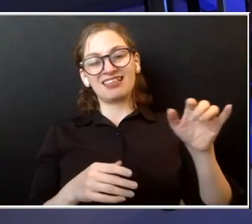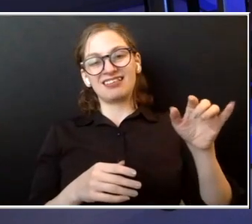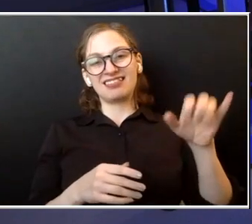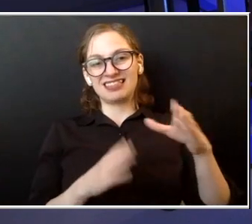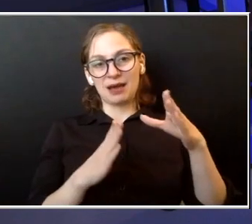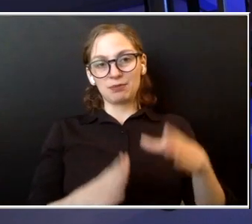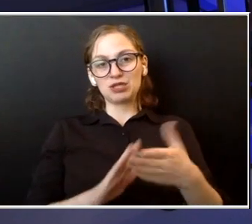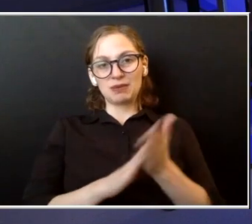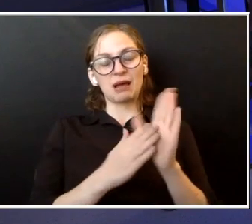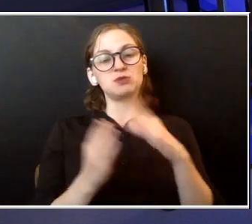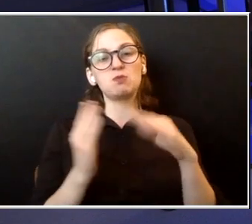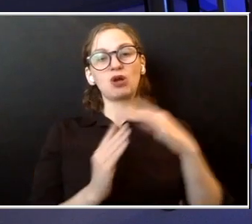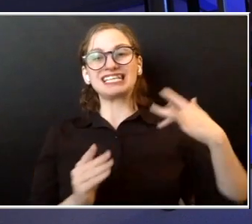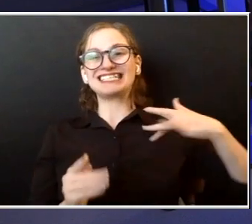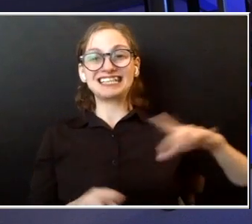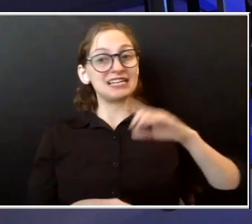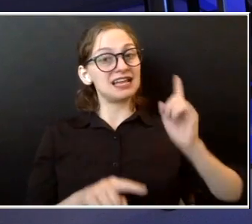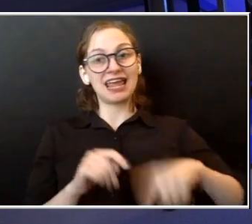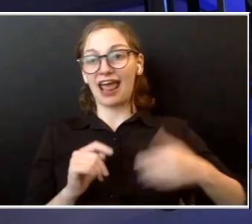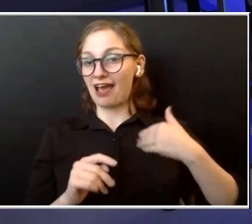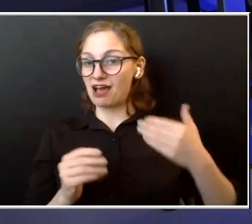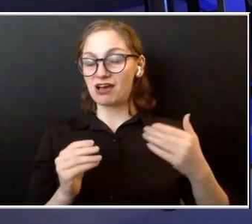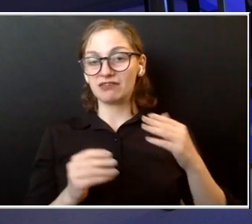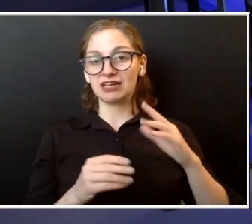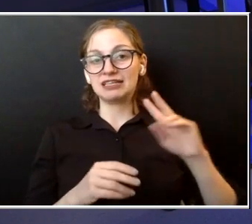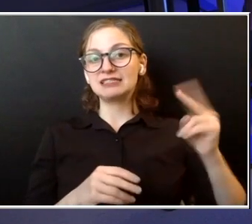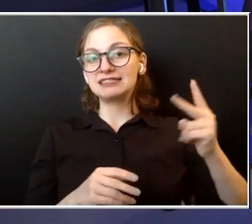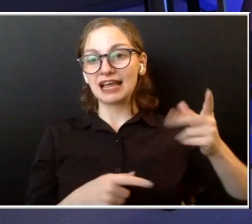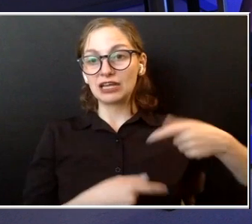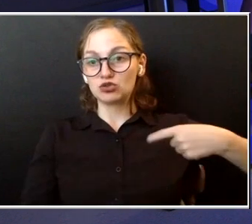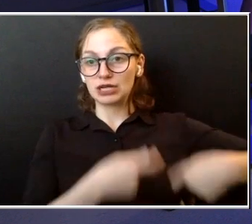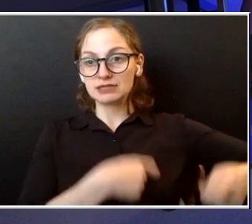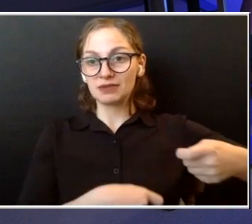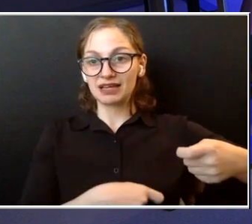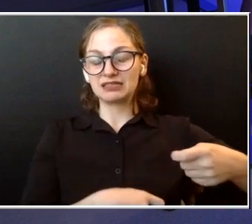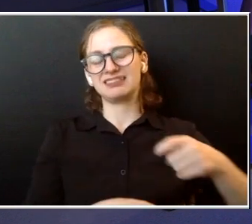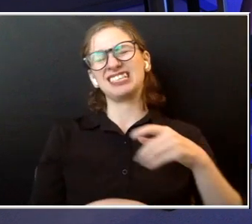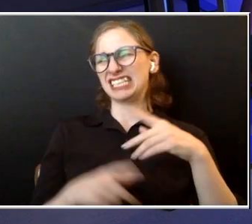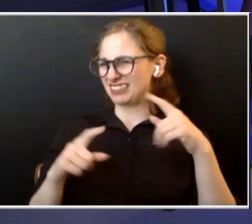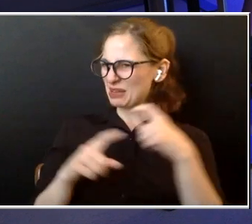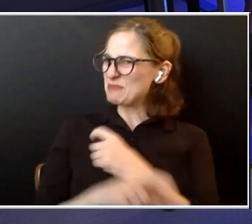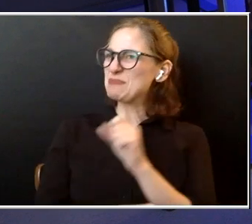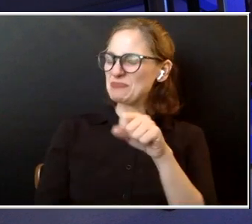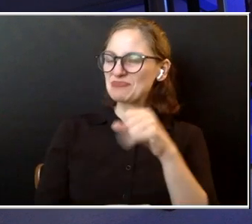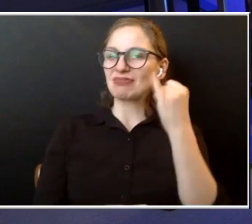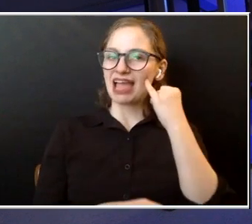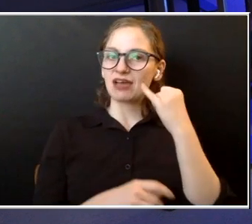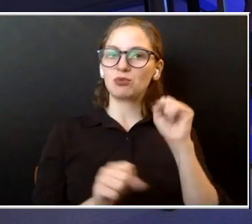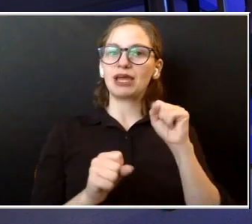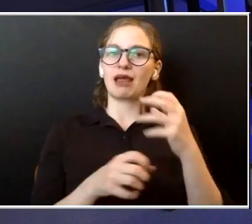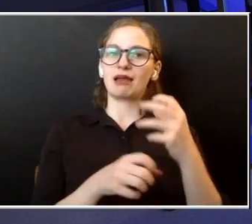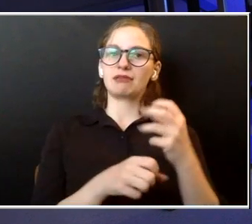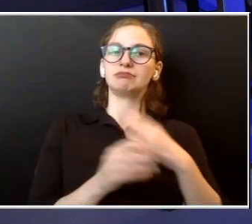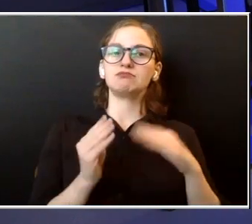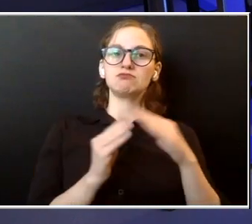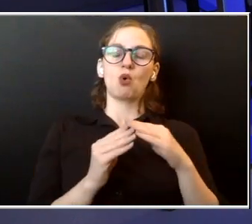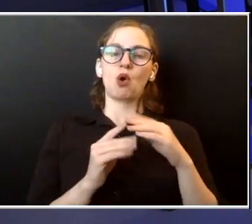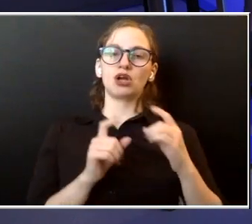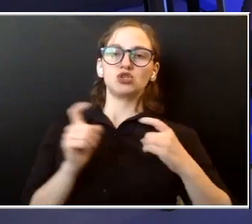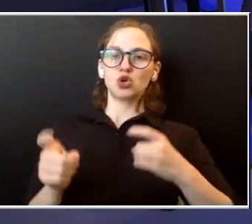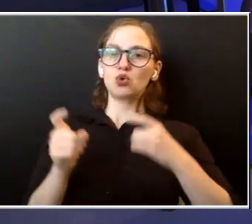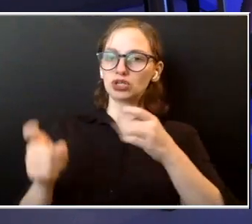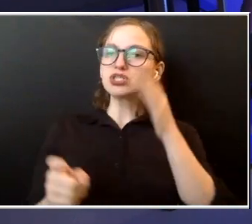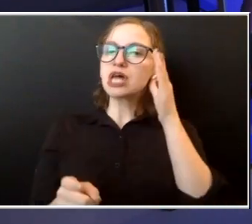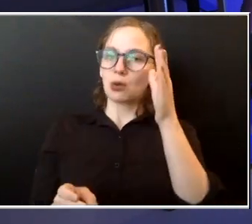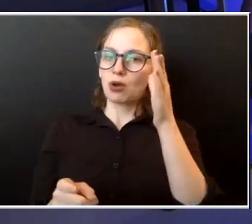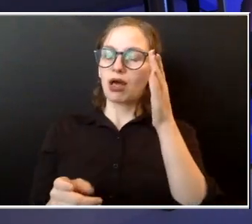complicated, isn't it? Yeah. The best thing is if we get more donors, we can solve a lot of those problems. That's the key. All right, Steve, Yeah. we just heard about a